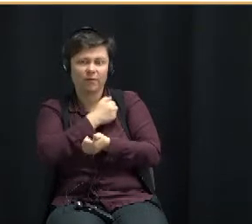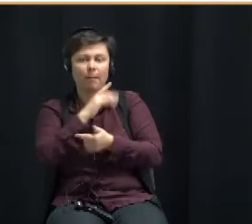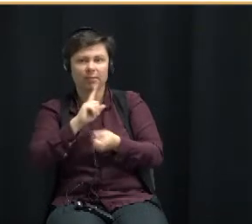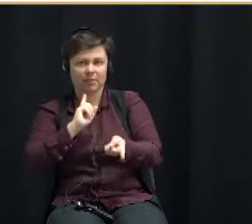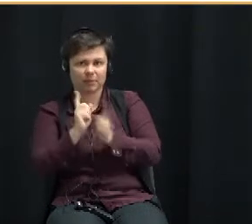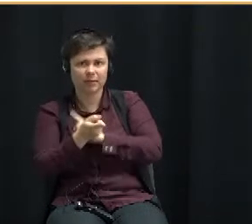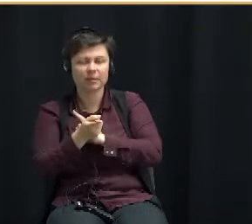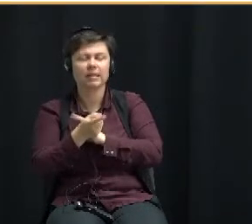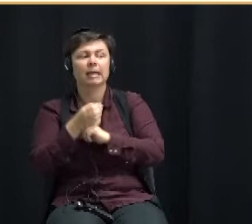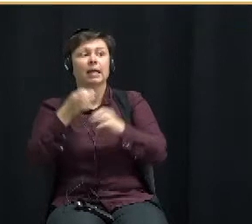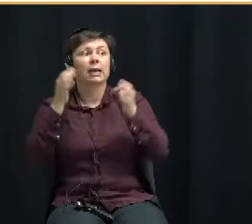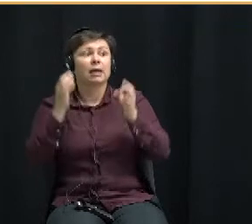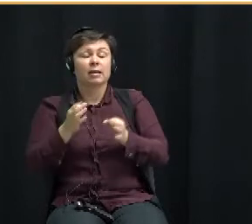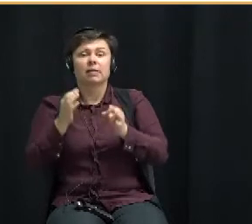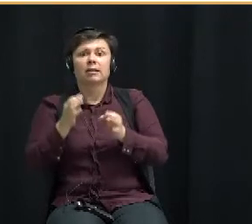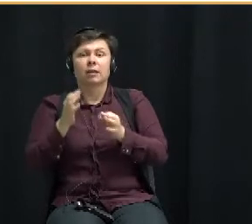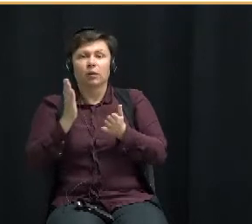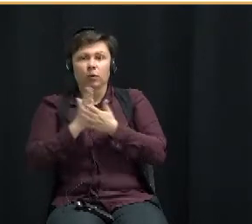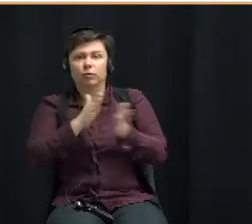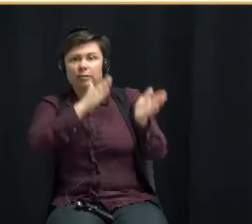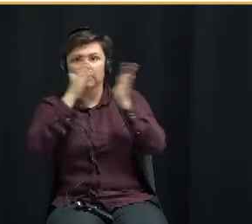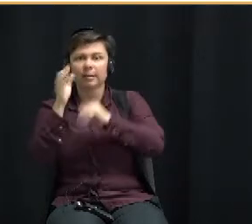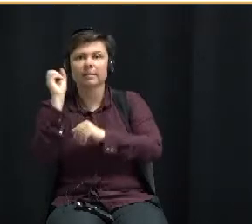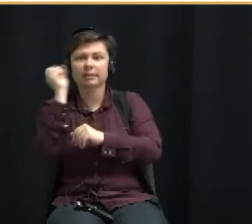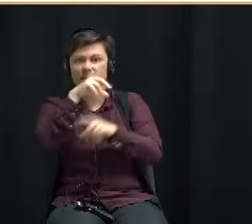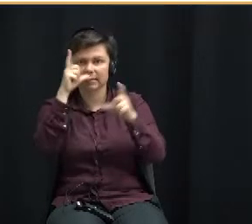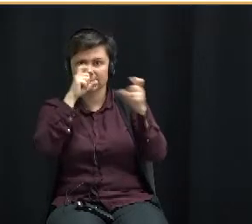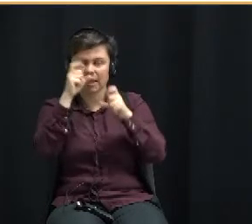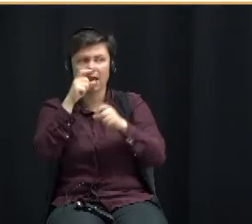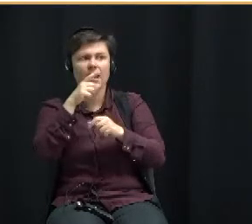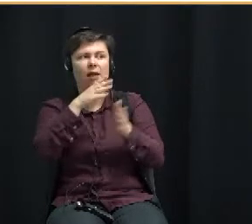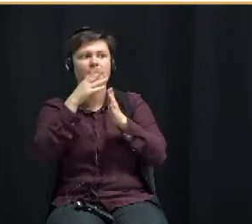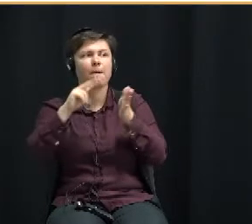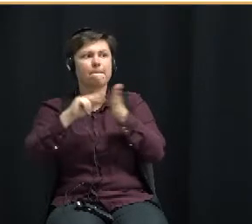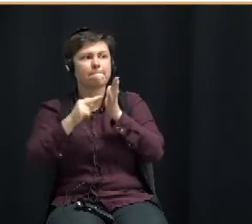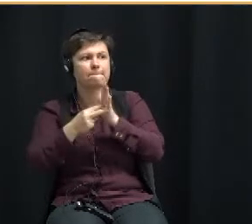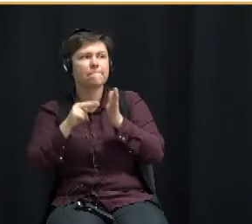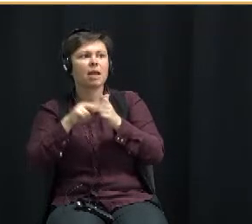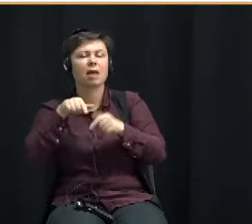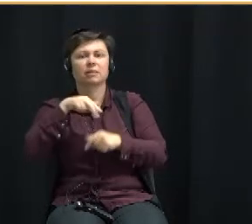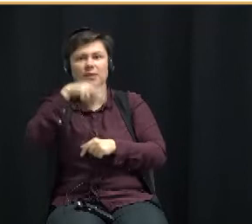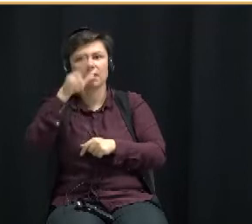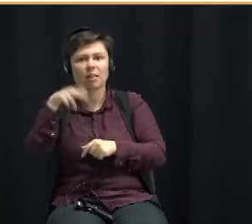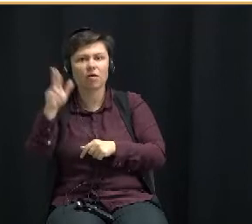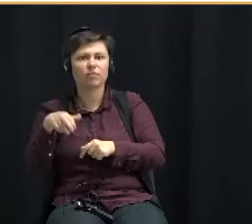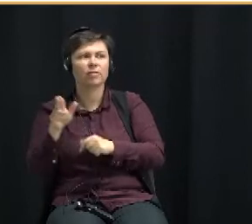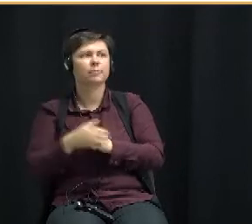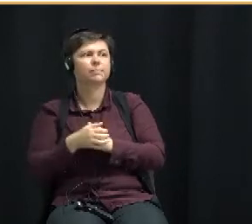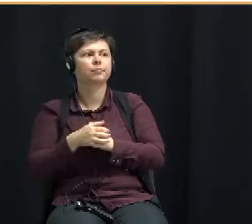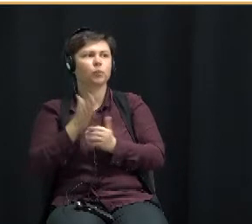slide present experience and strategies in Norway. So I think you said it, you told about it